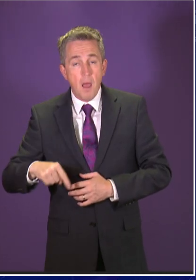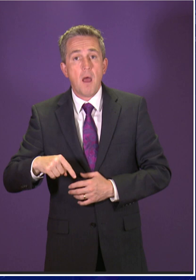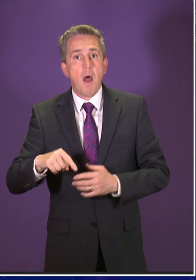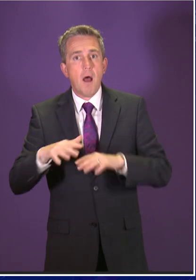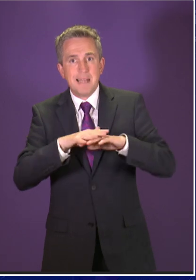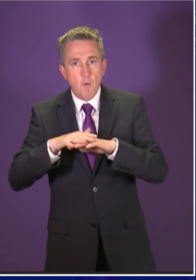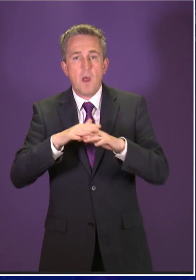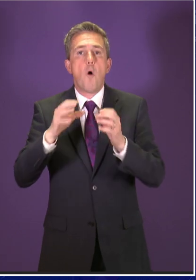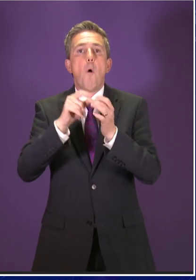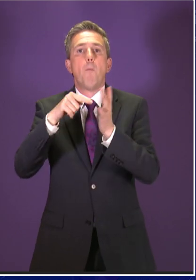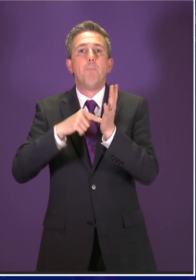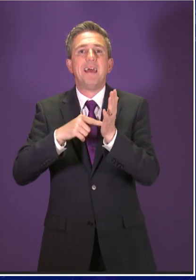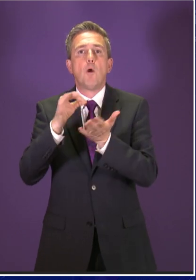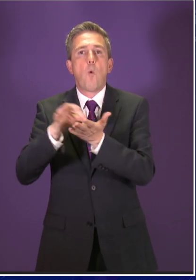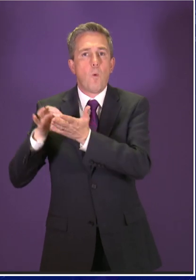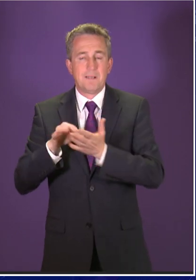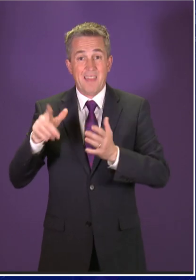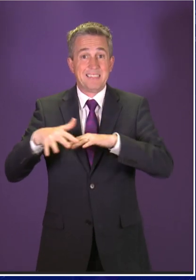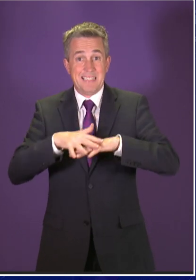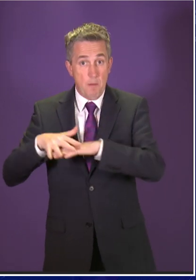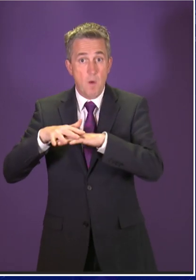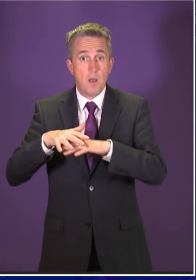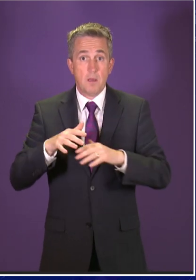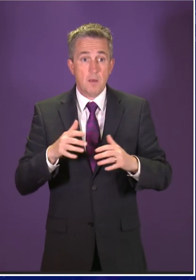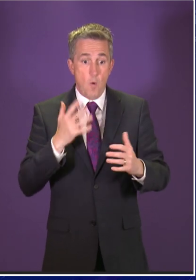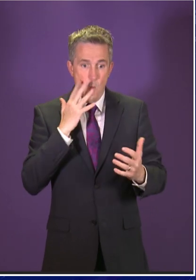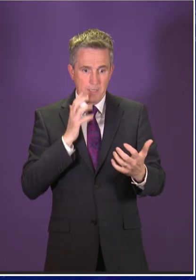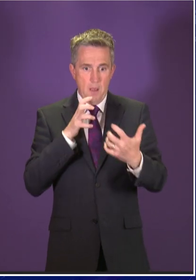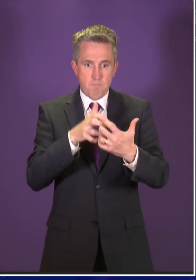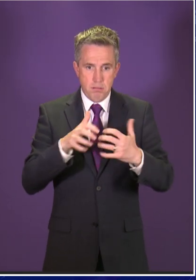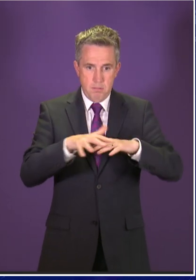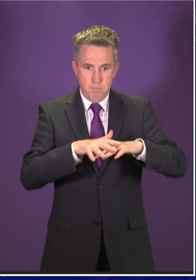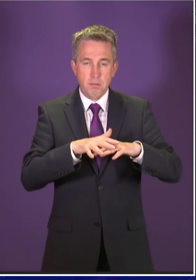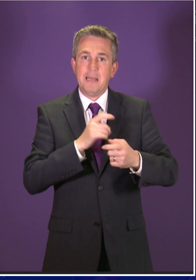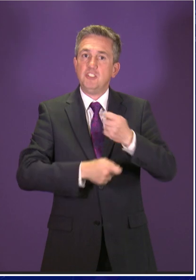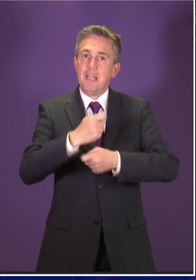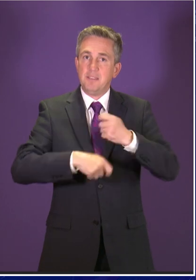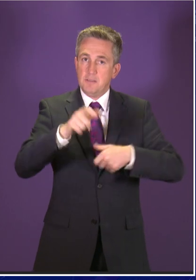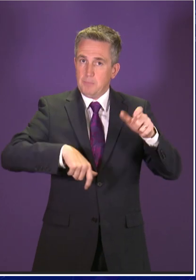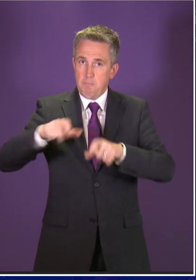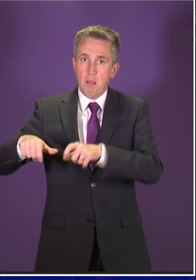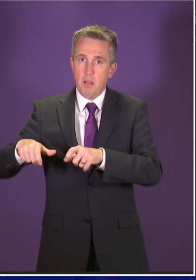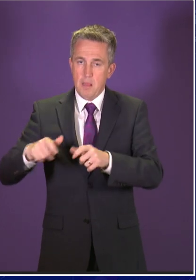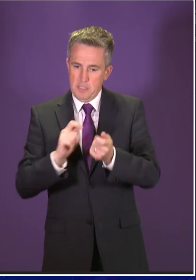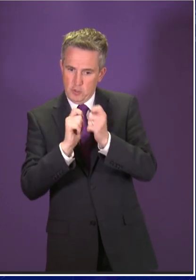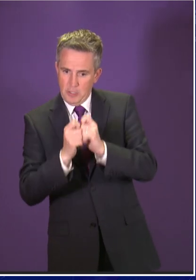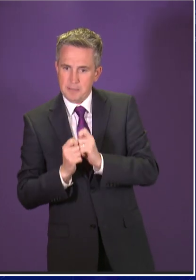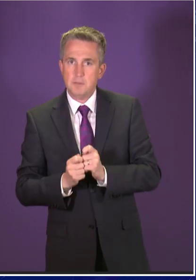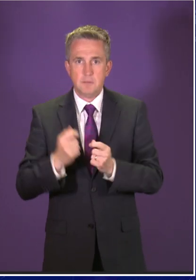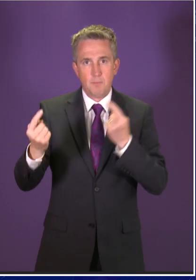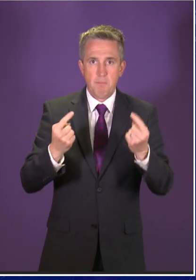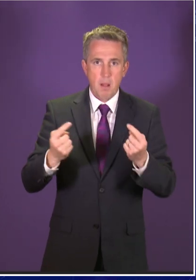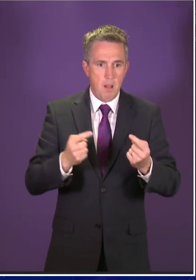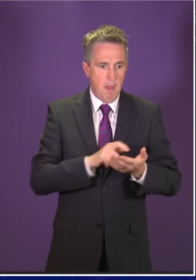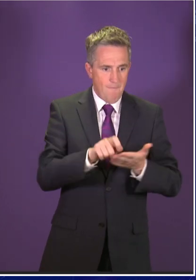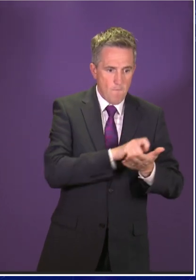network. The fundamental insight is that connection changes the nature of an object, changes the nature of every object, a connected voter,